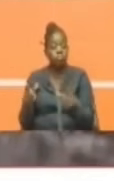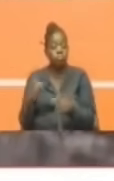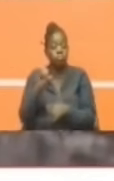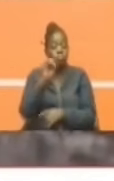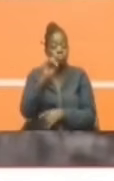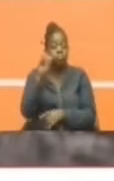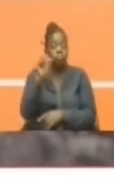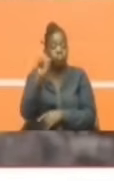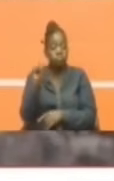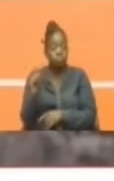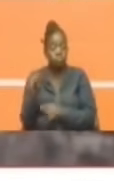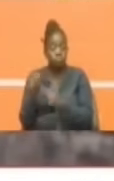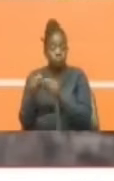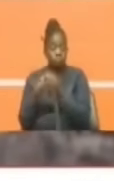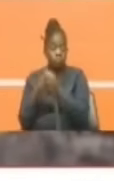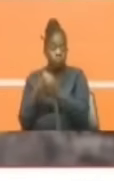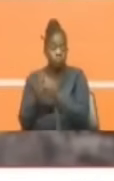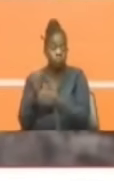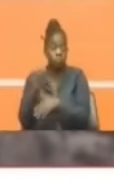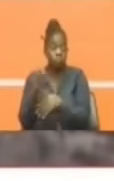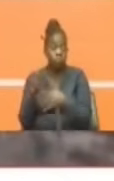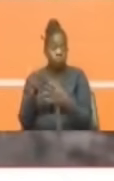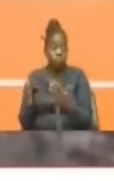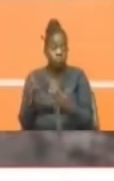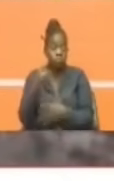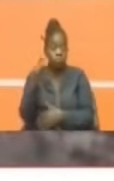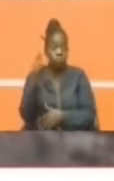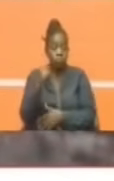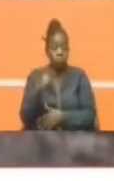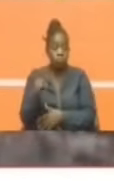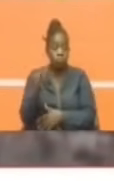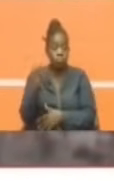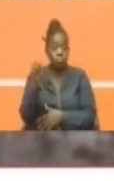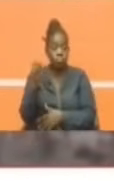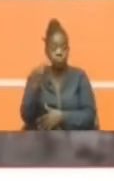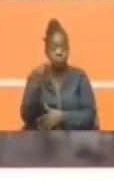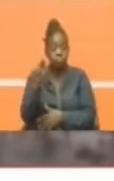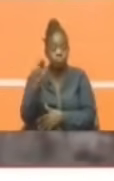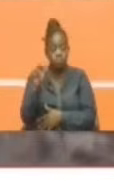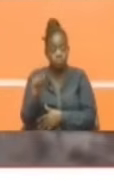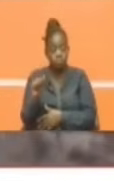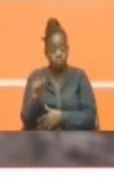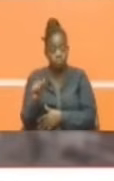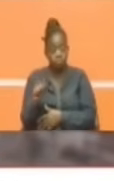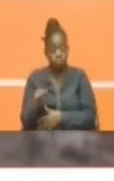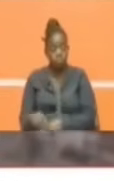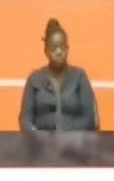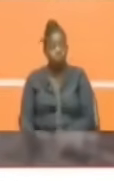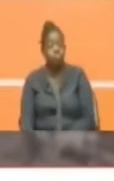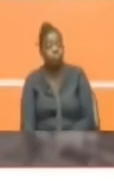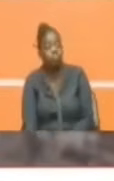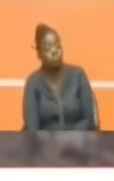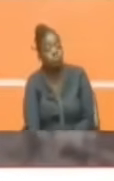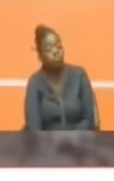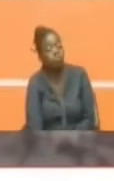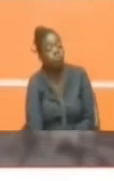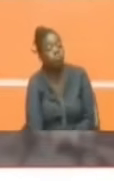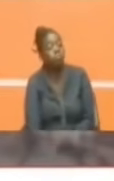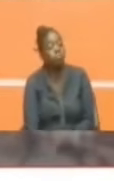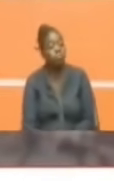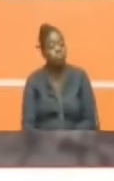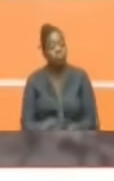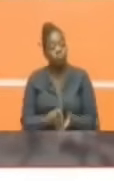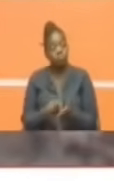naye nga kikulembeddwa Kizza Zahara Rukandonda Adisa Rukandonda nga ekitegeeza